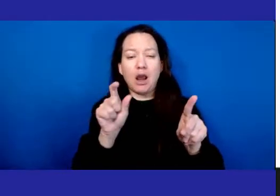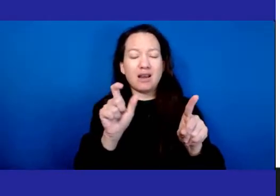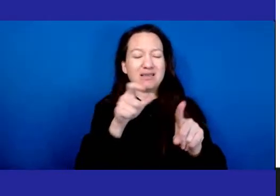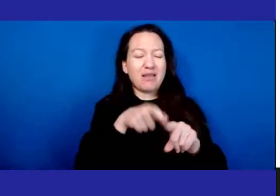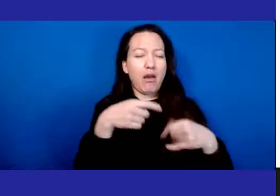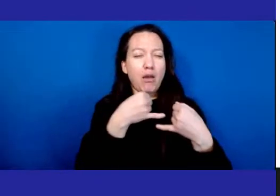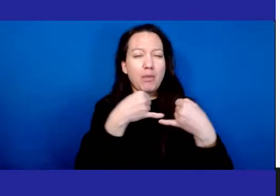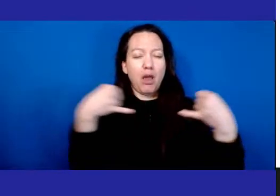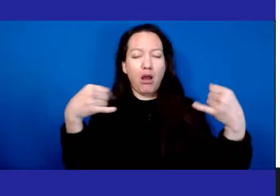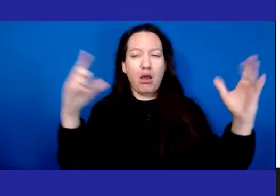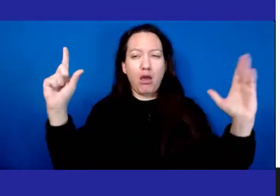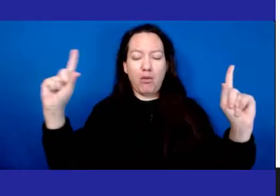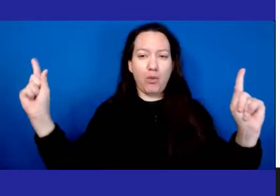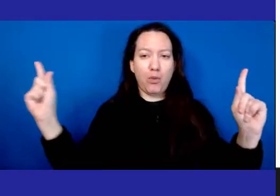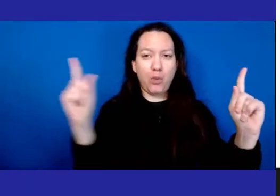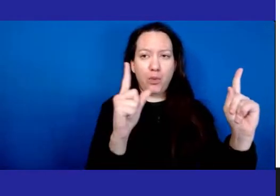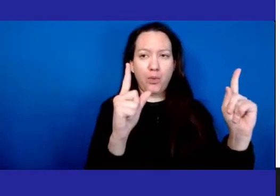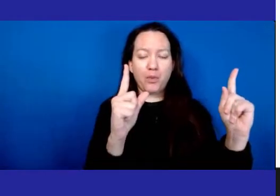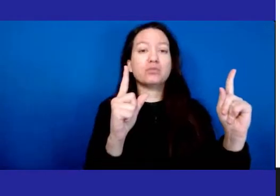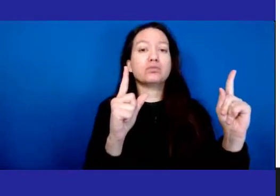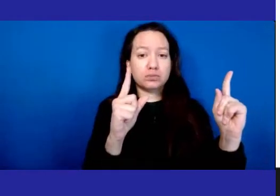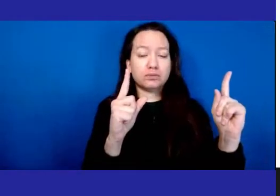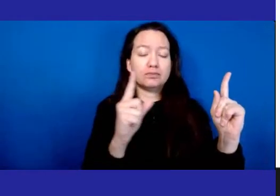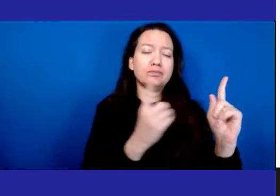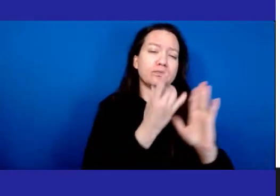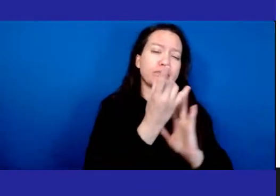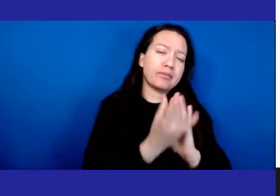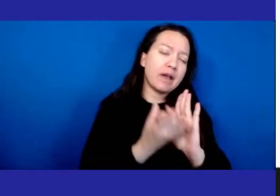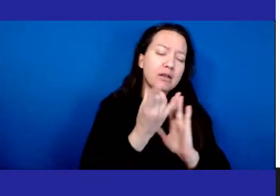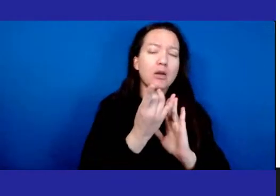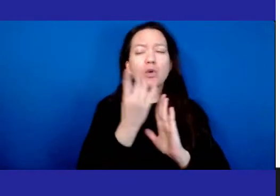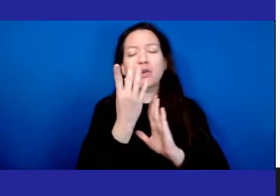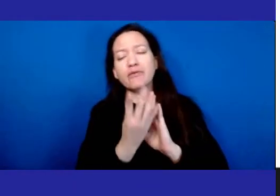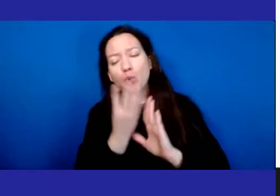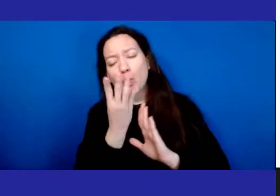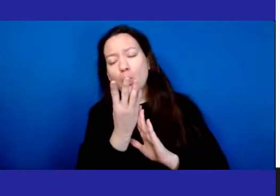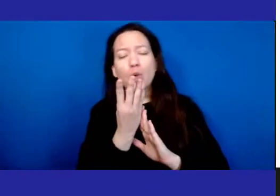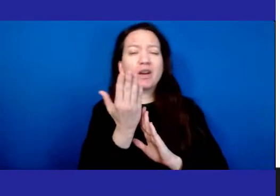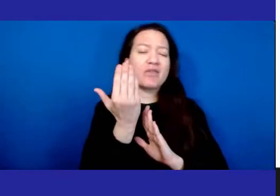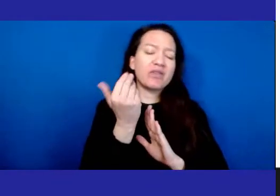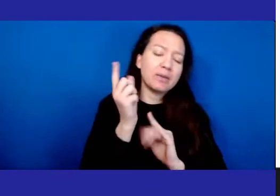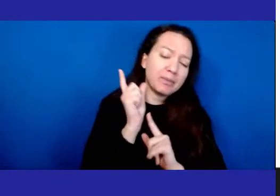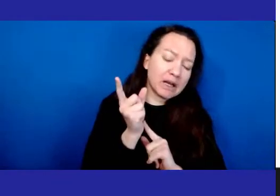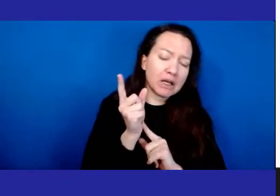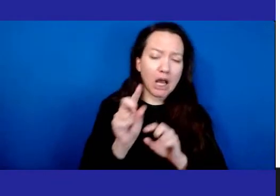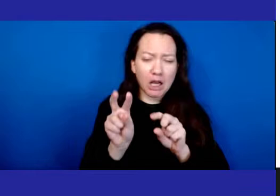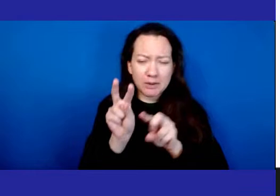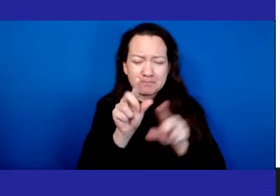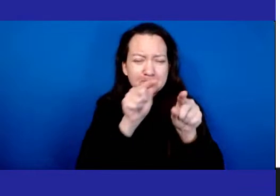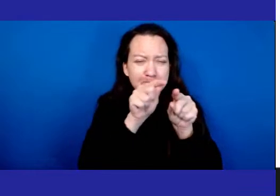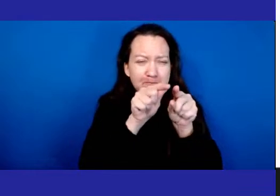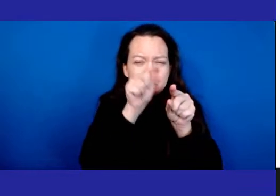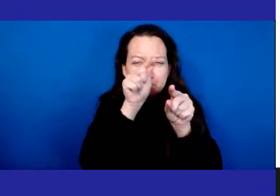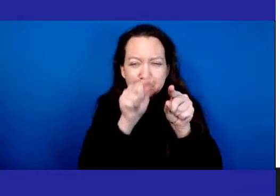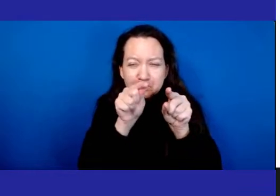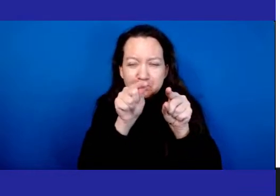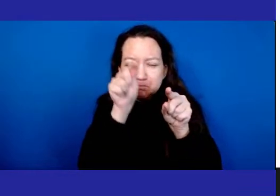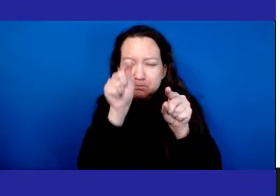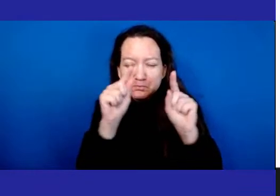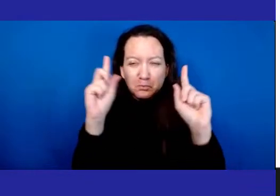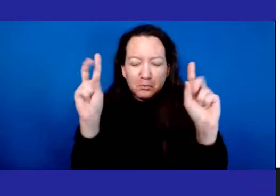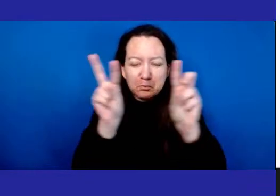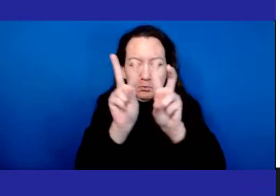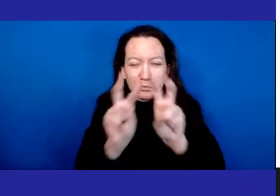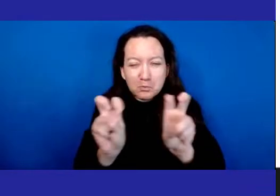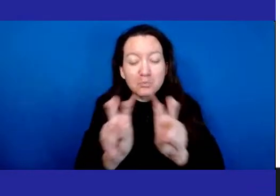timeline down to 8 hours, 4 hours, 15 minutes, and look at individual sections, and then it will show